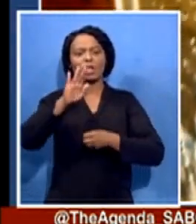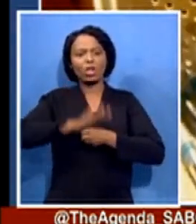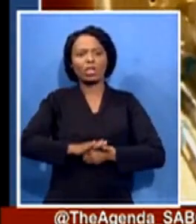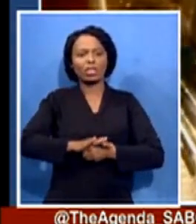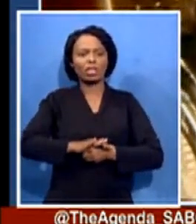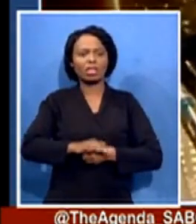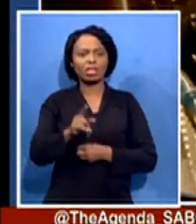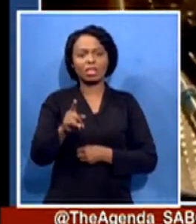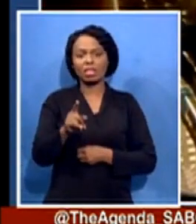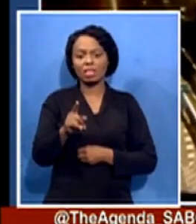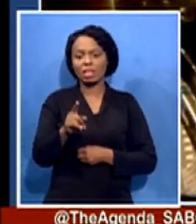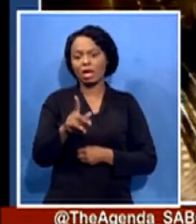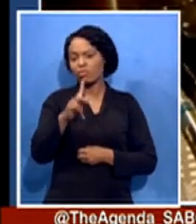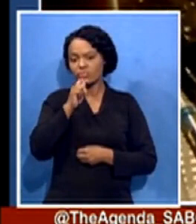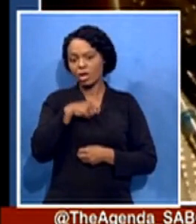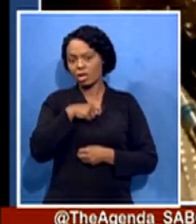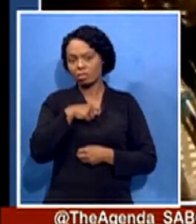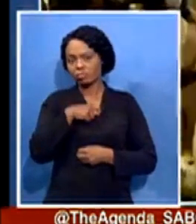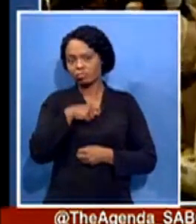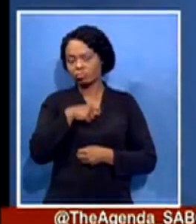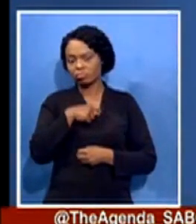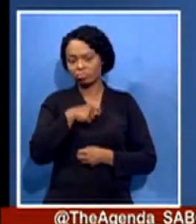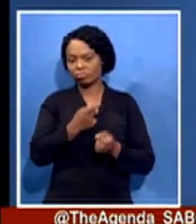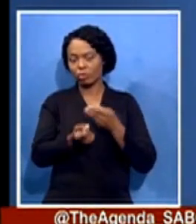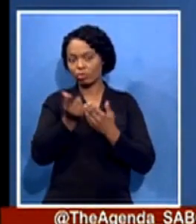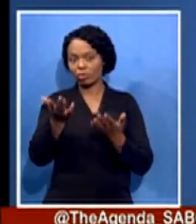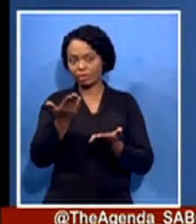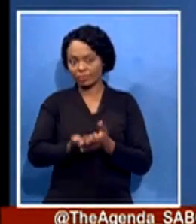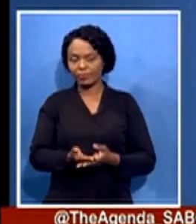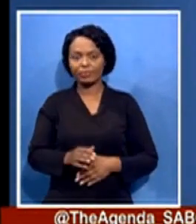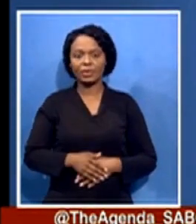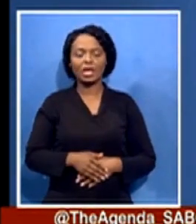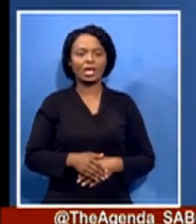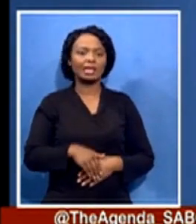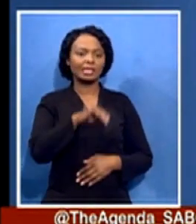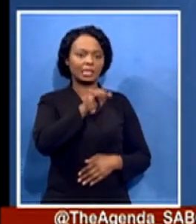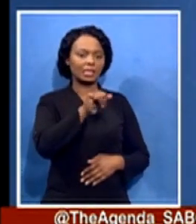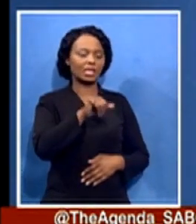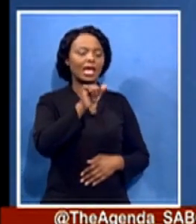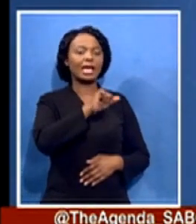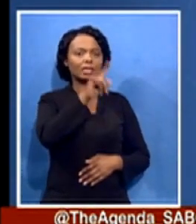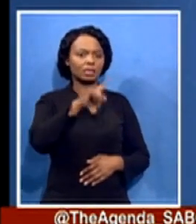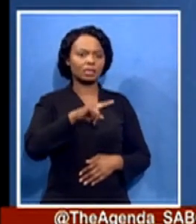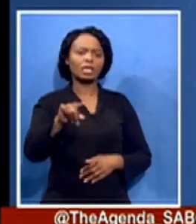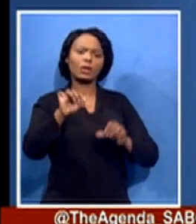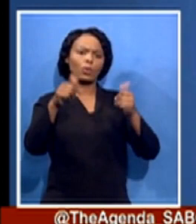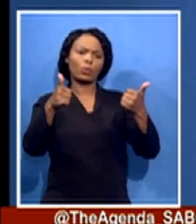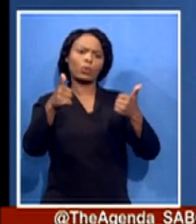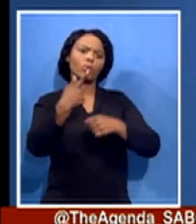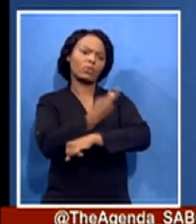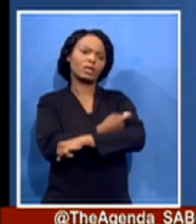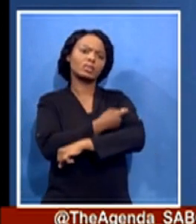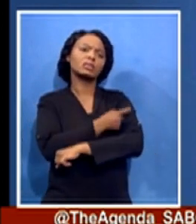Yes, the AstraZeneca is an extremely good vaccine in countries that, like the